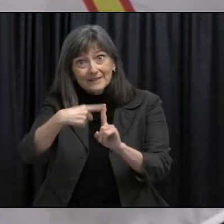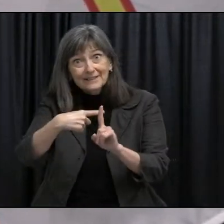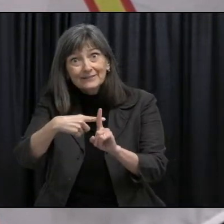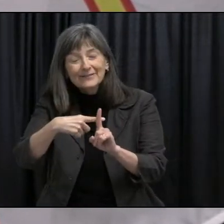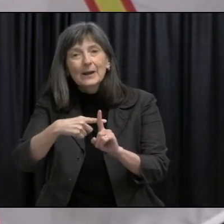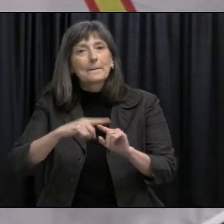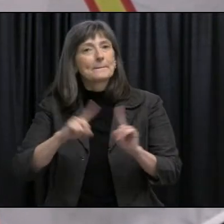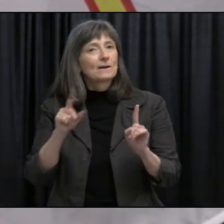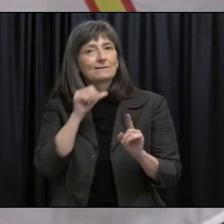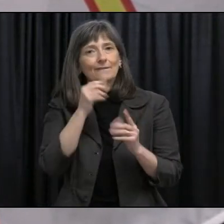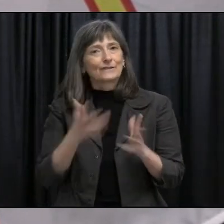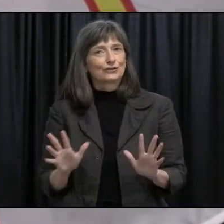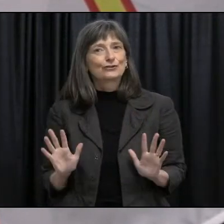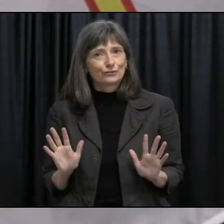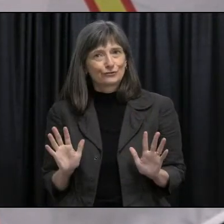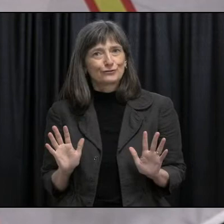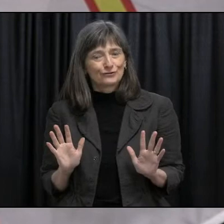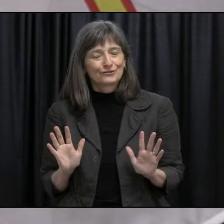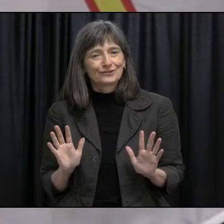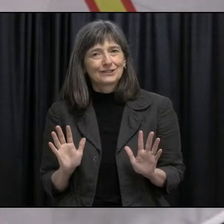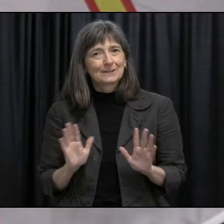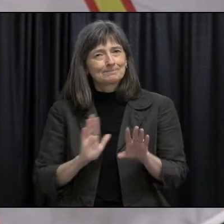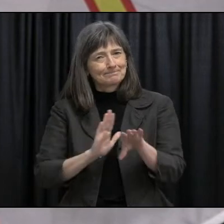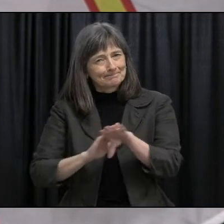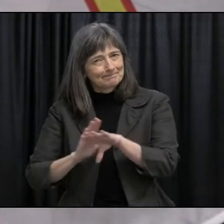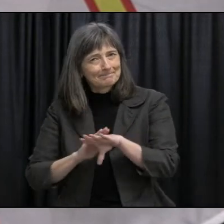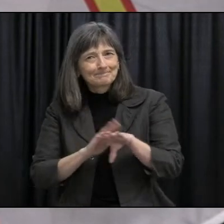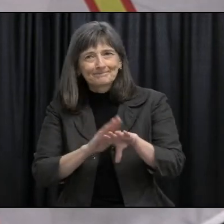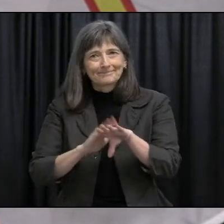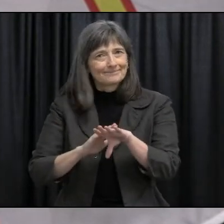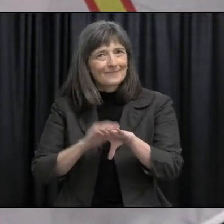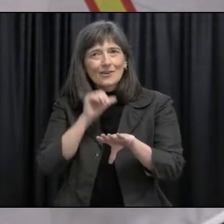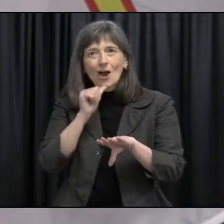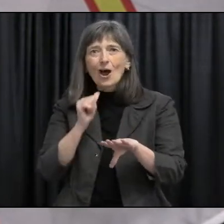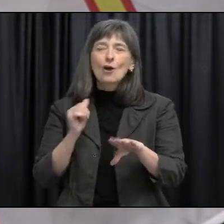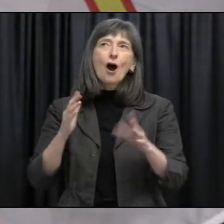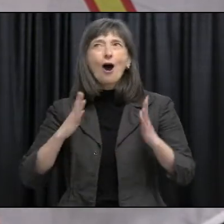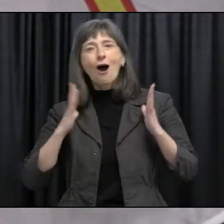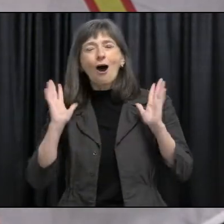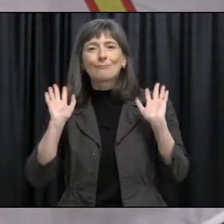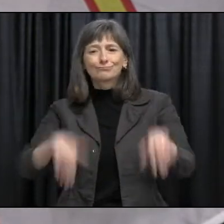we are not out of the woods yet. I caution residents not to let their guard down.